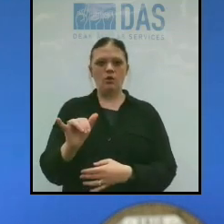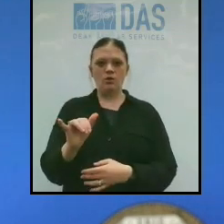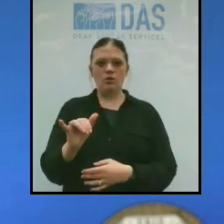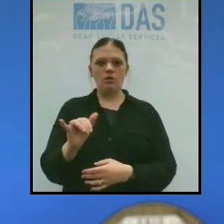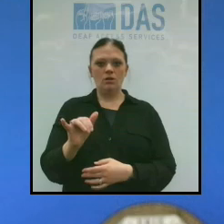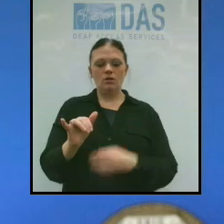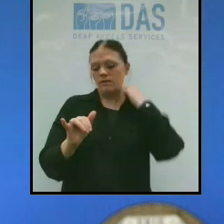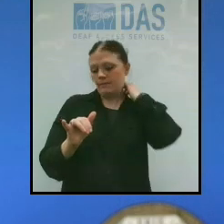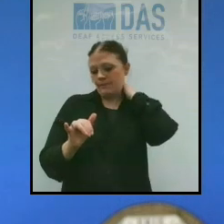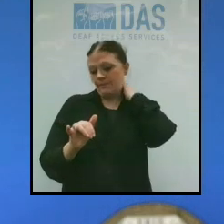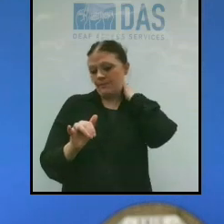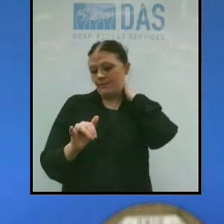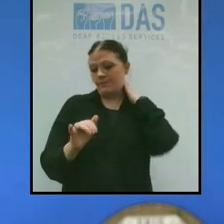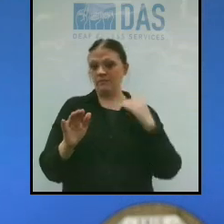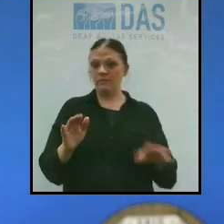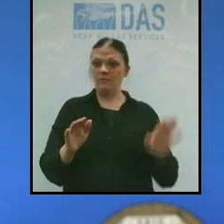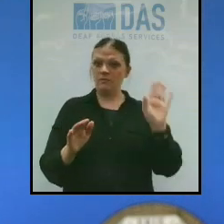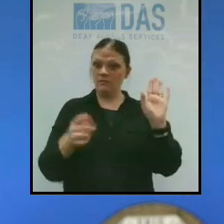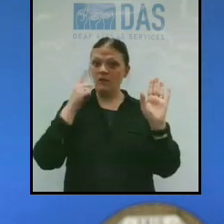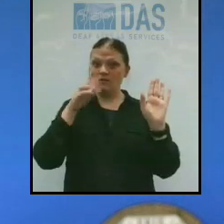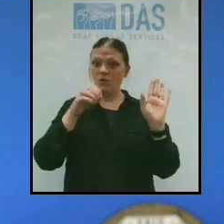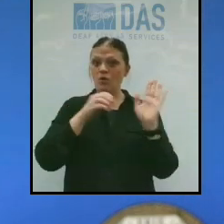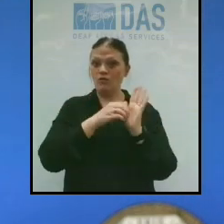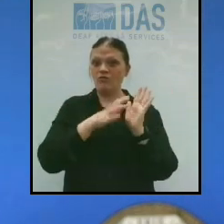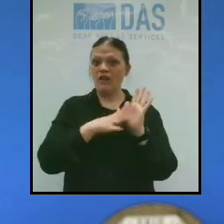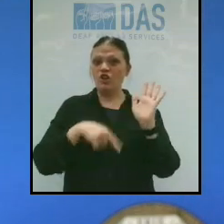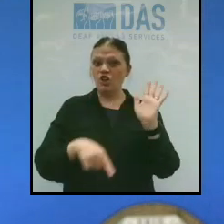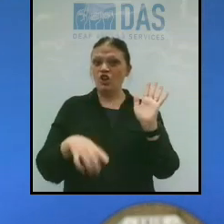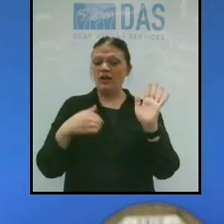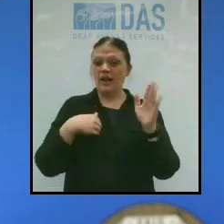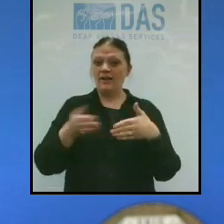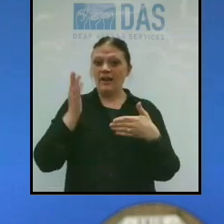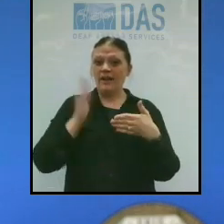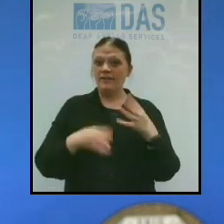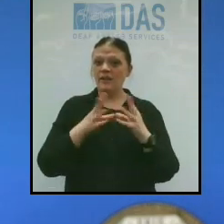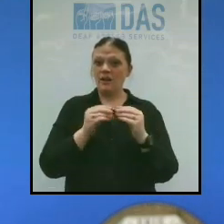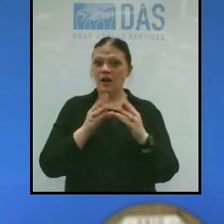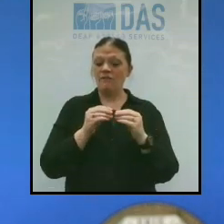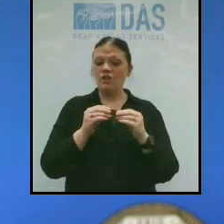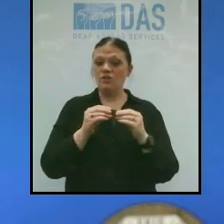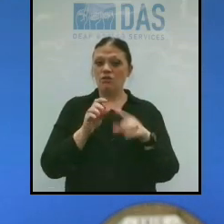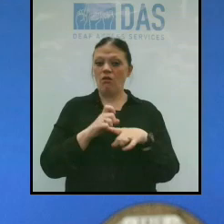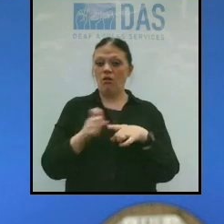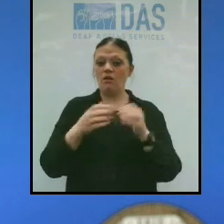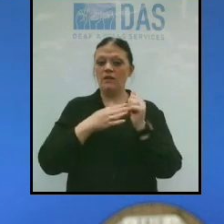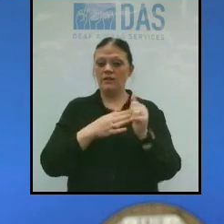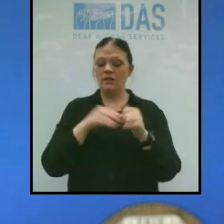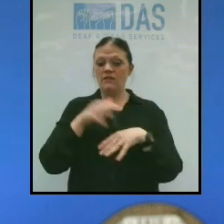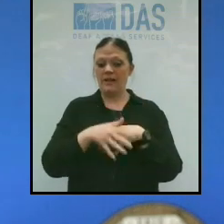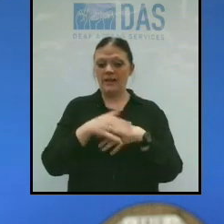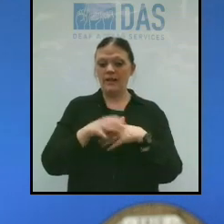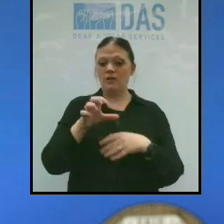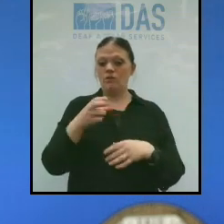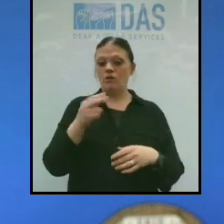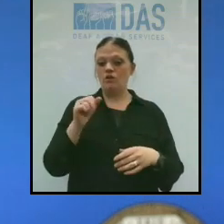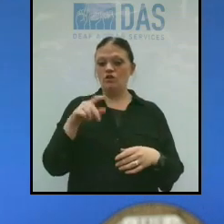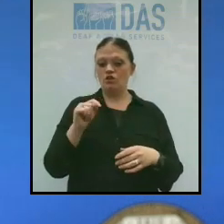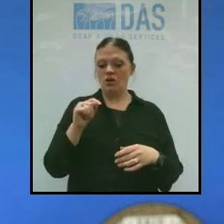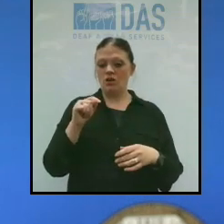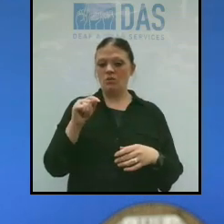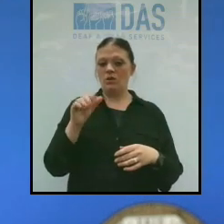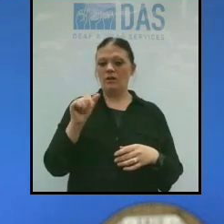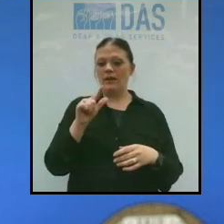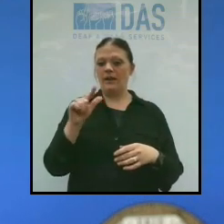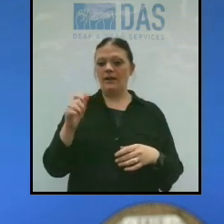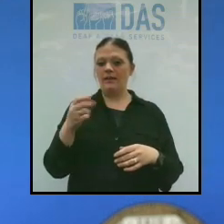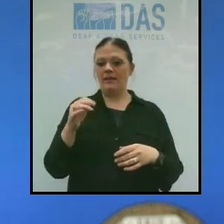note for the record, yesterday I convened a conference call with the leaders of Niagara, Chautauqua, Allegheny, and